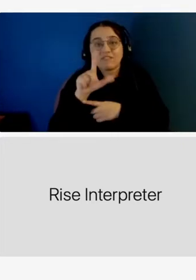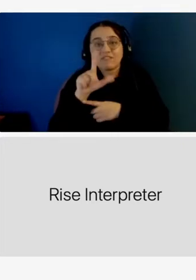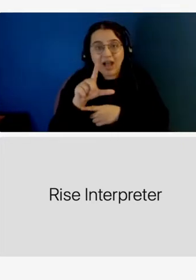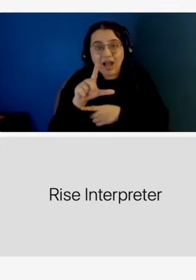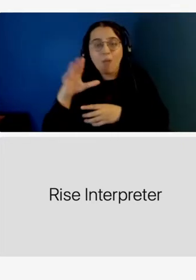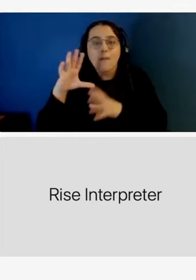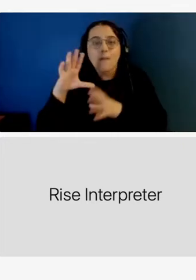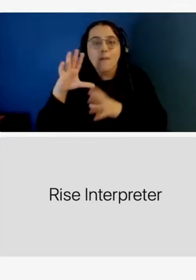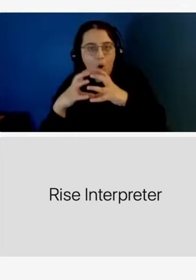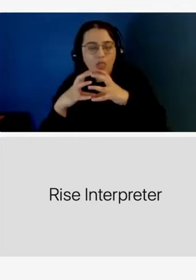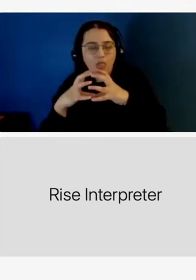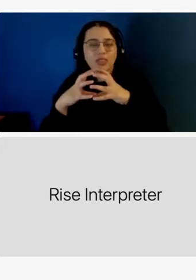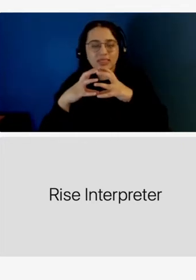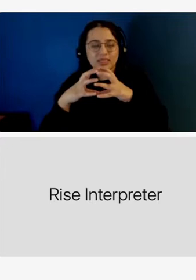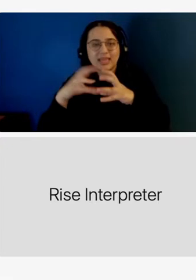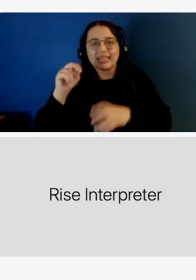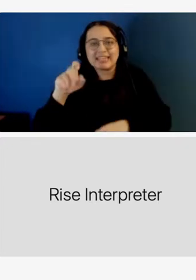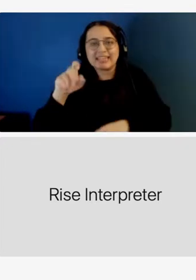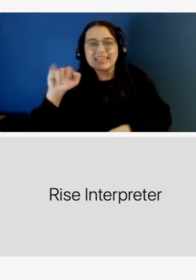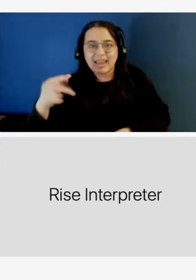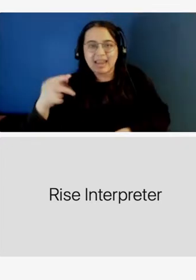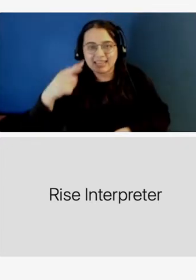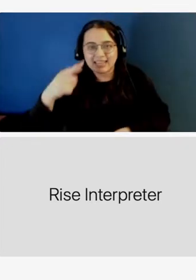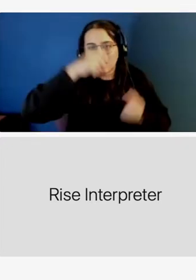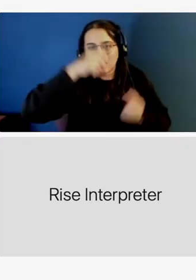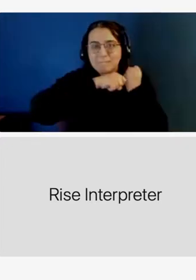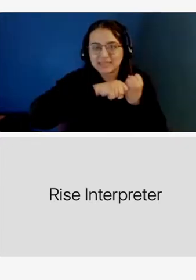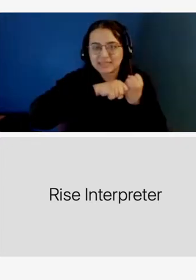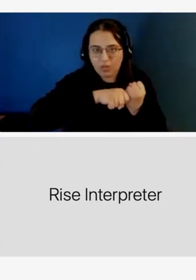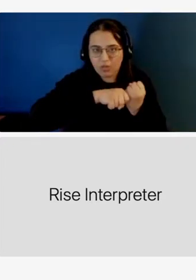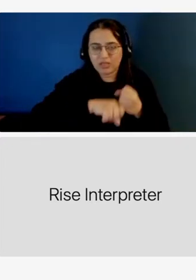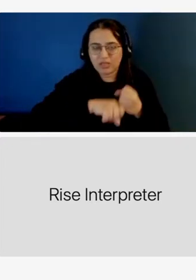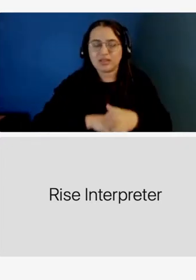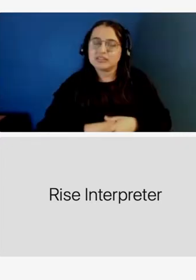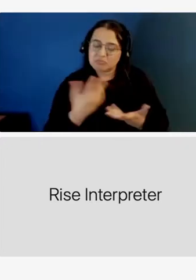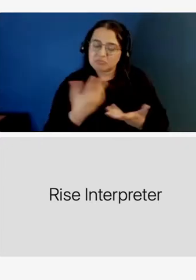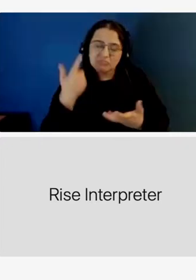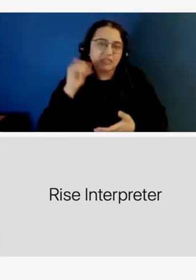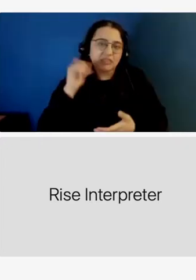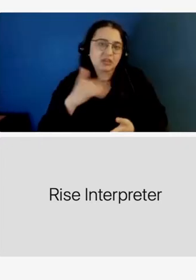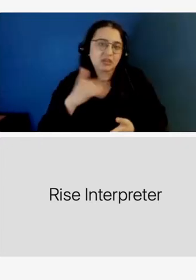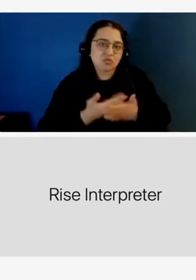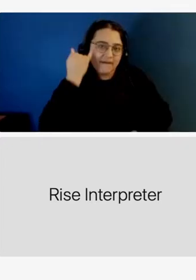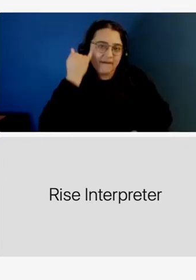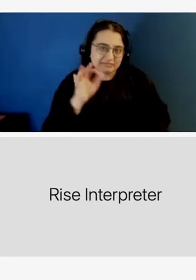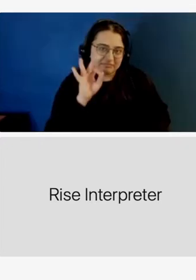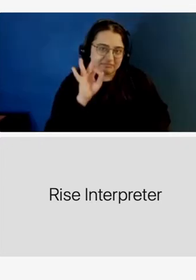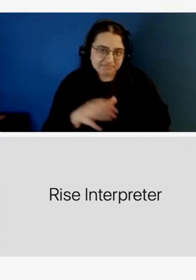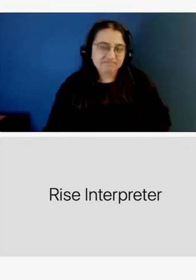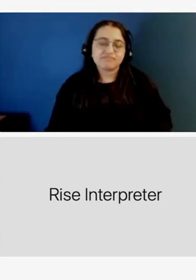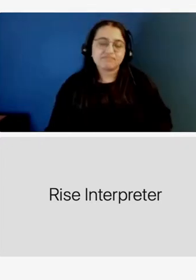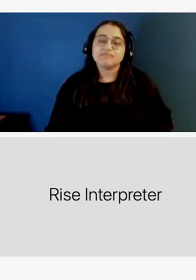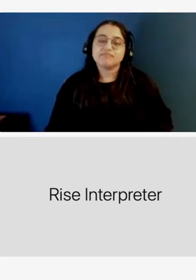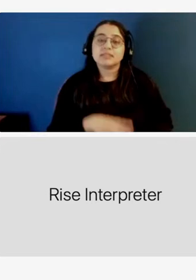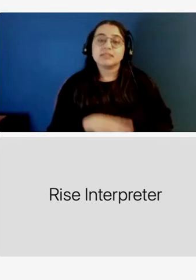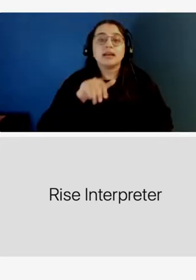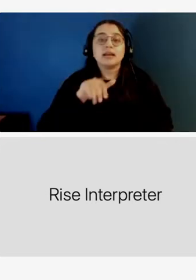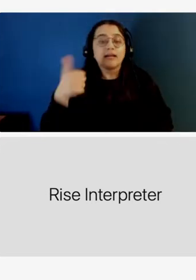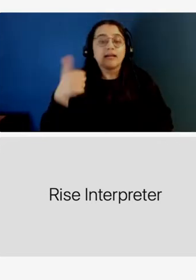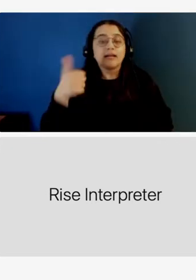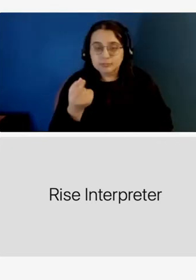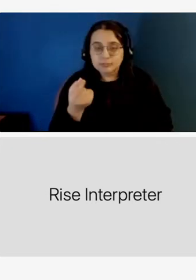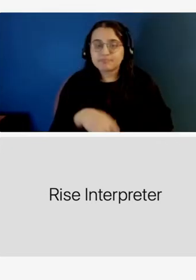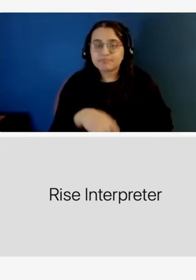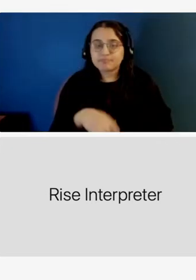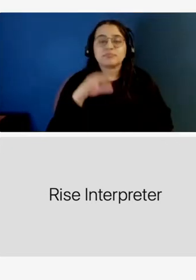Next slide, please. Also a couple more update. Colton High School Culinary Arts Building is that previously updated board.